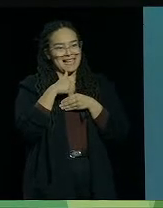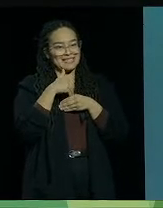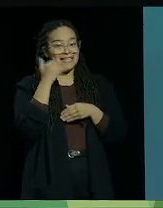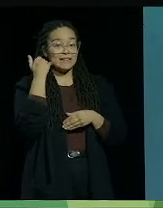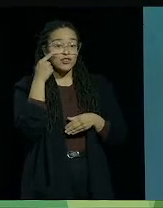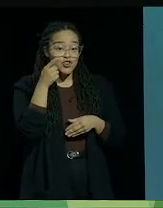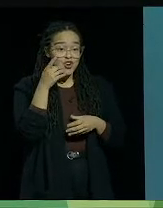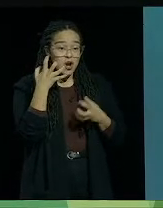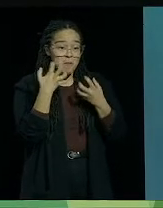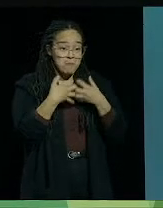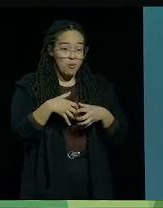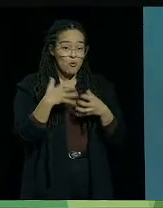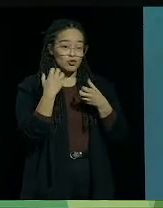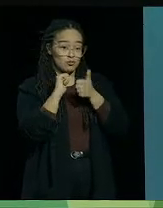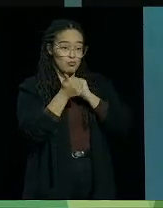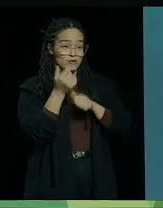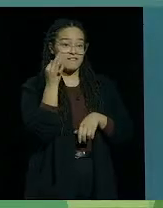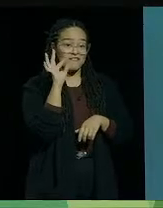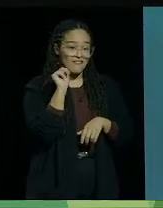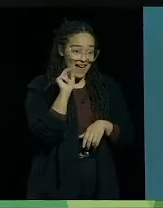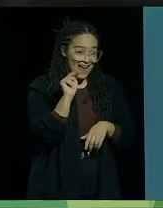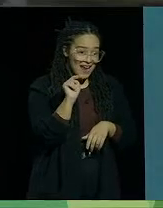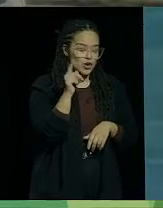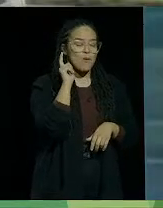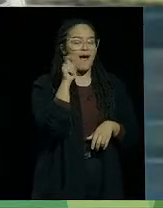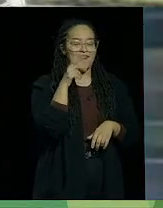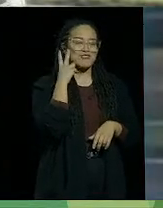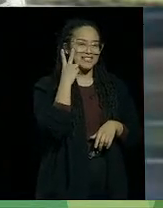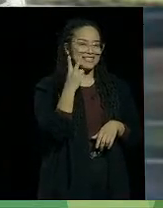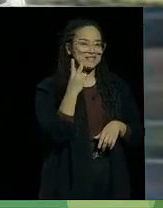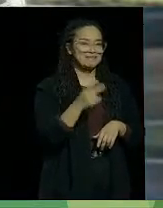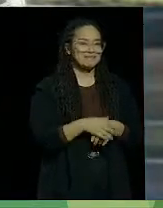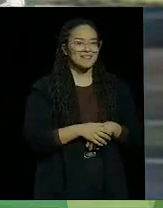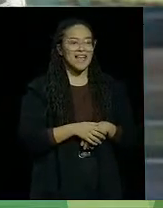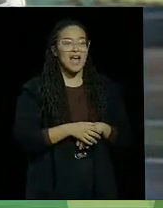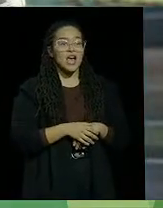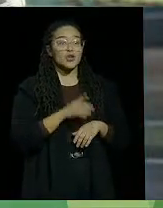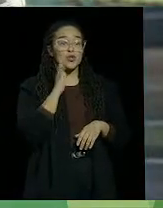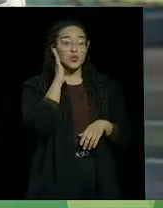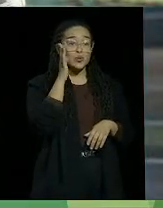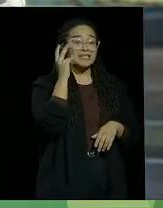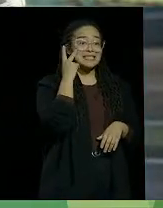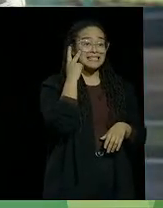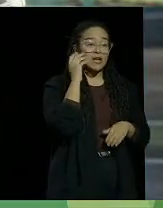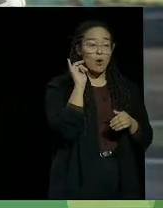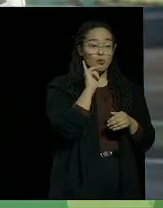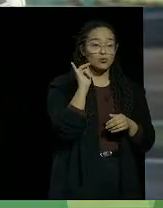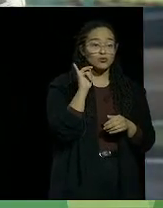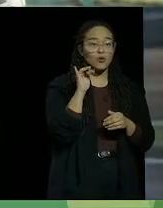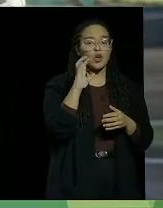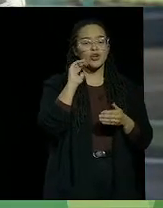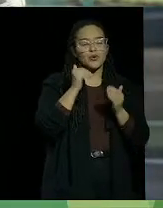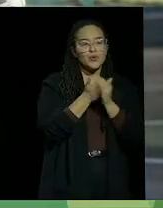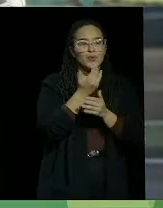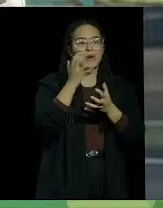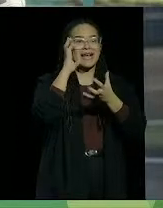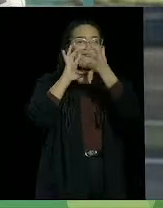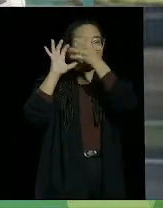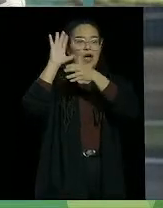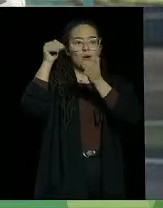fan, you'll have to check it out. Among the high-tech digital features you'll find is our new cloud-based telemetry platform, Race